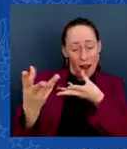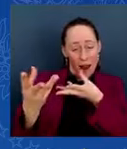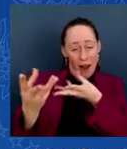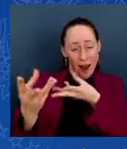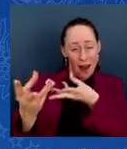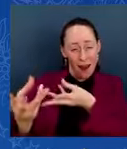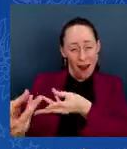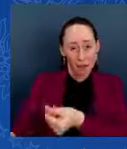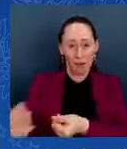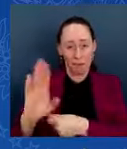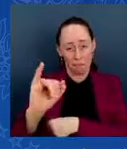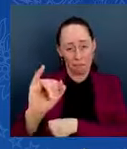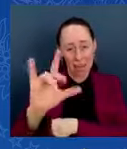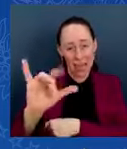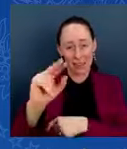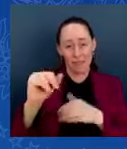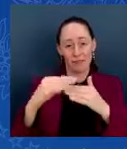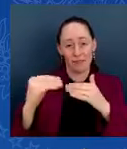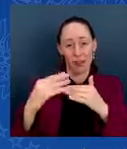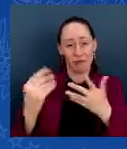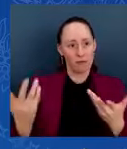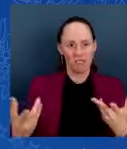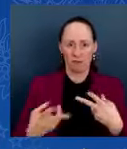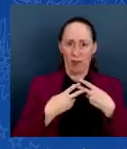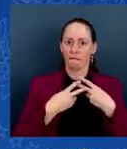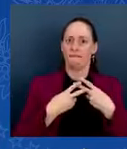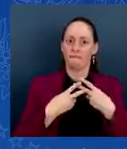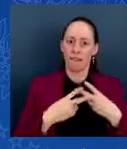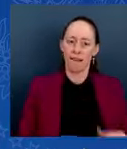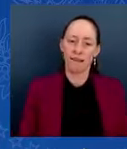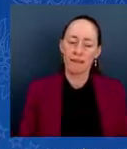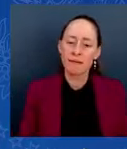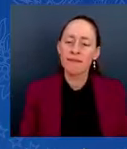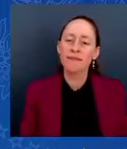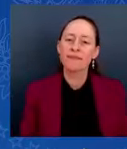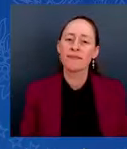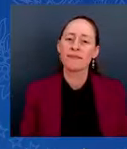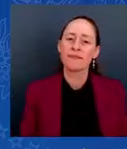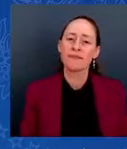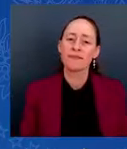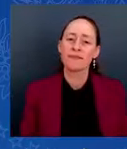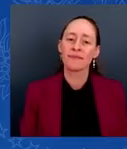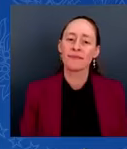What we've done so far will save the taxpayers over the next 10 years